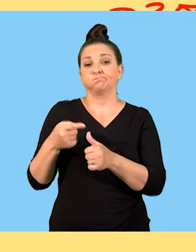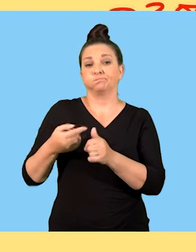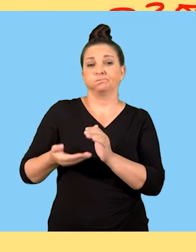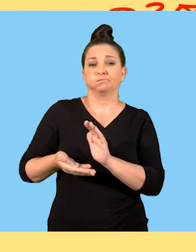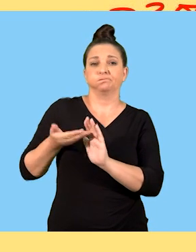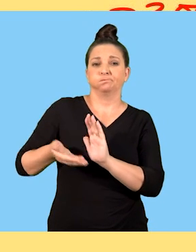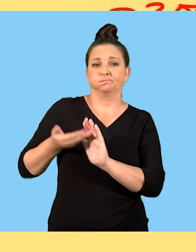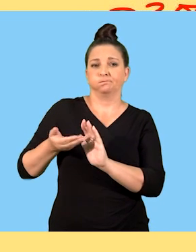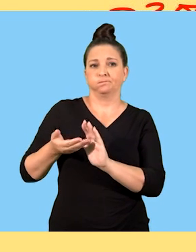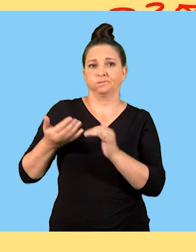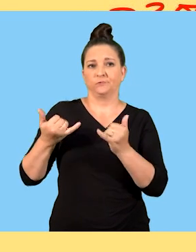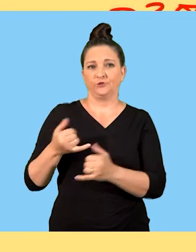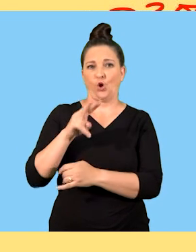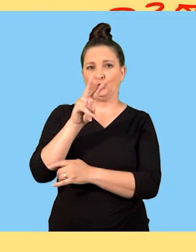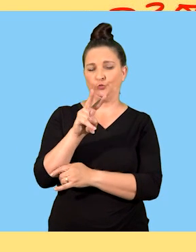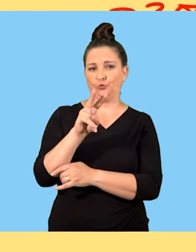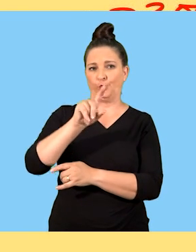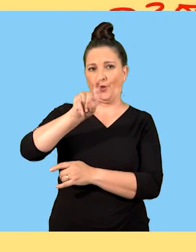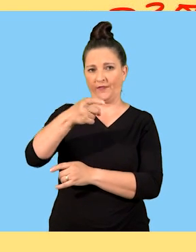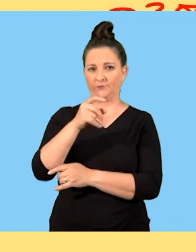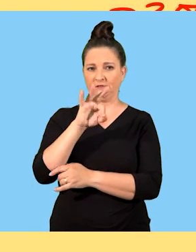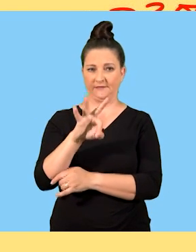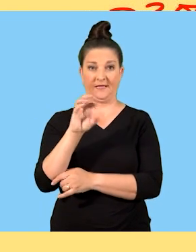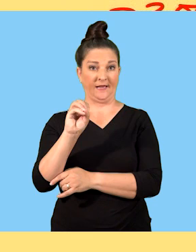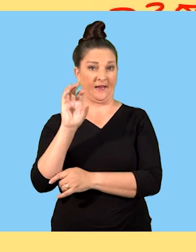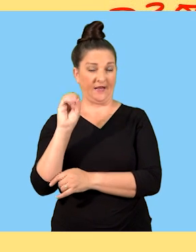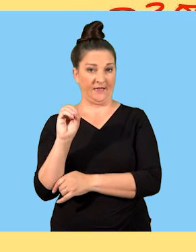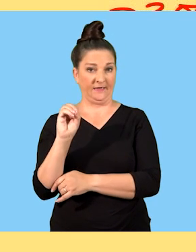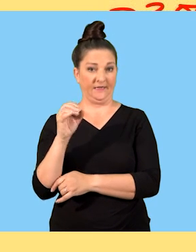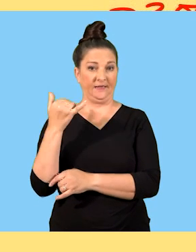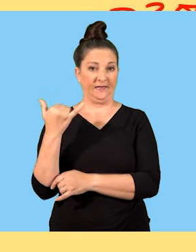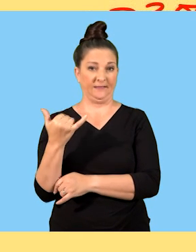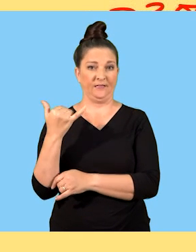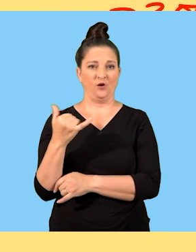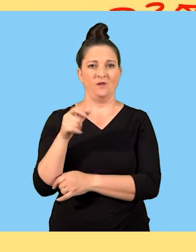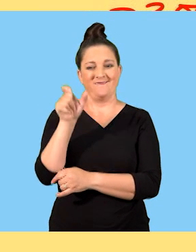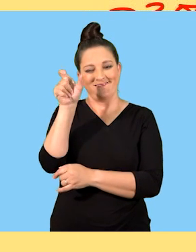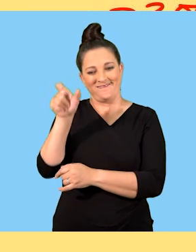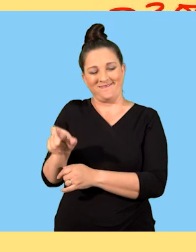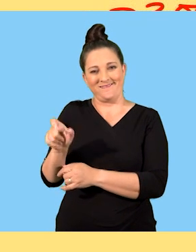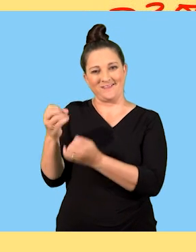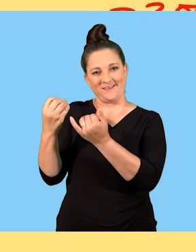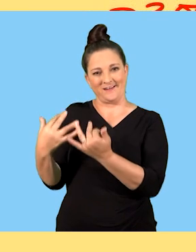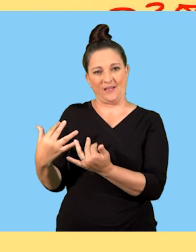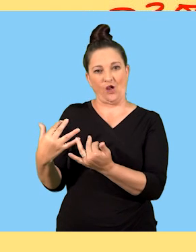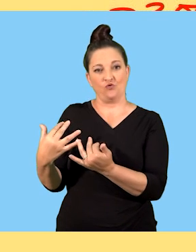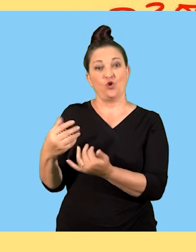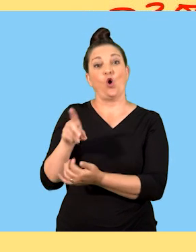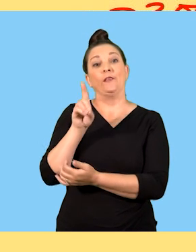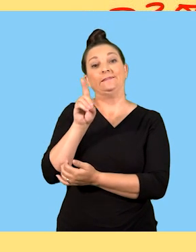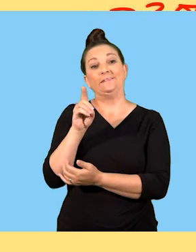trading stock deficit 2,300. So we come and bring it in the nominal account section on the debit